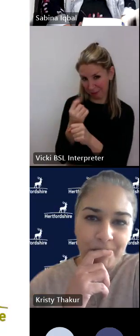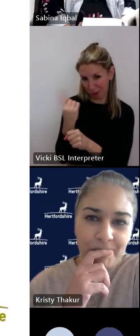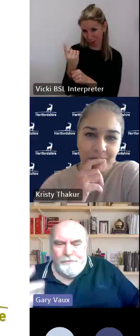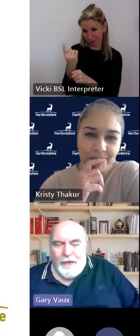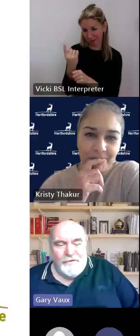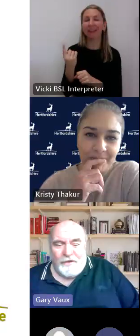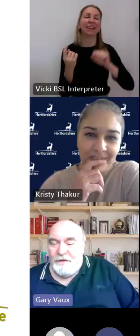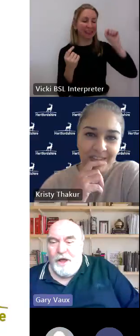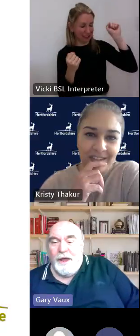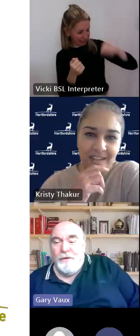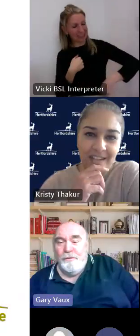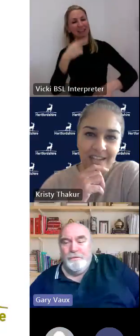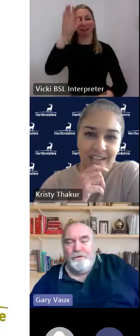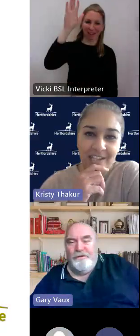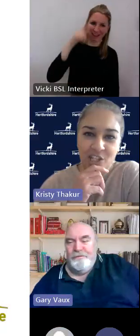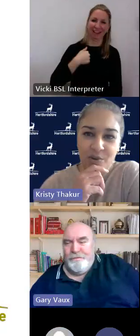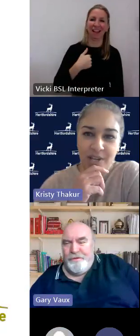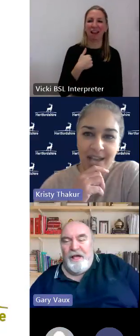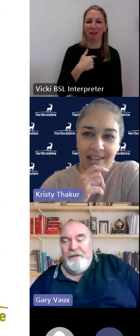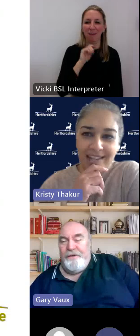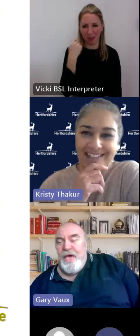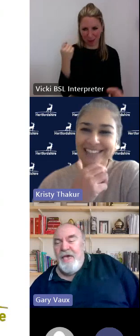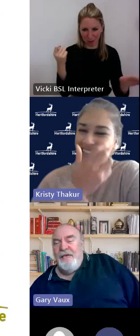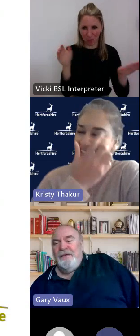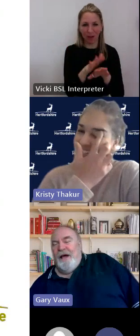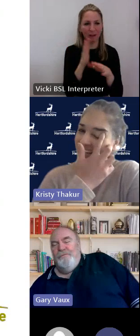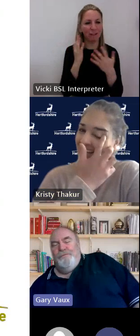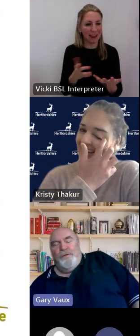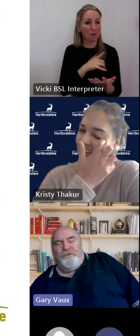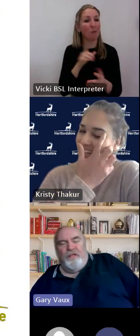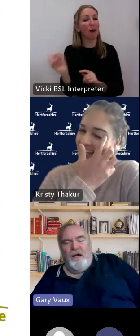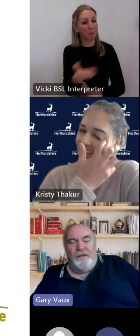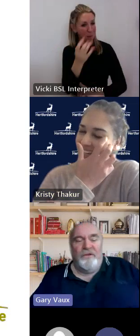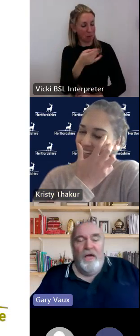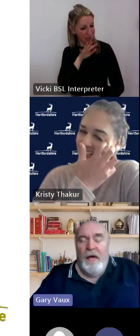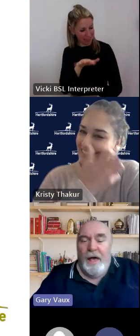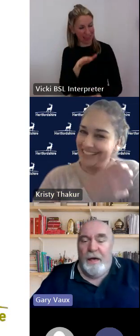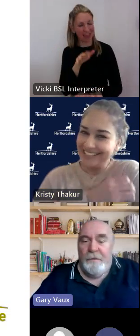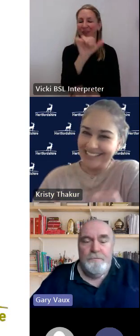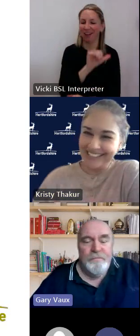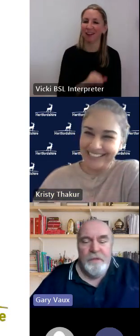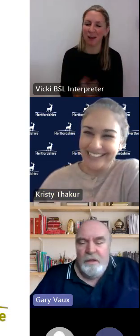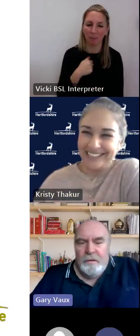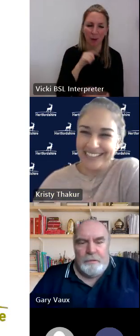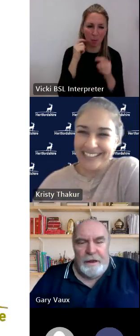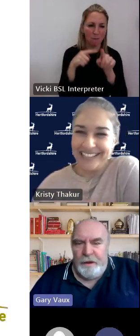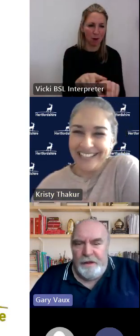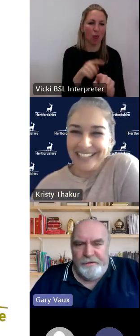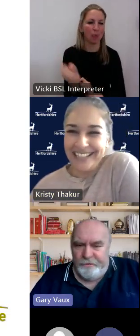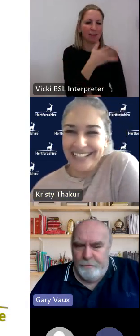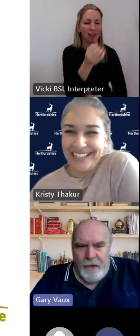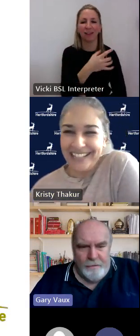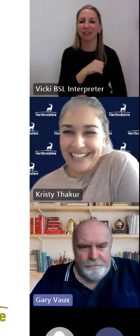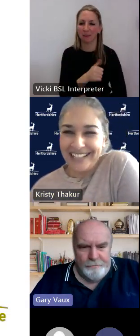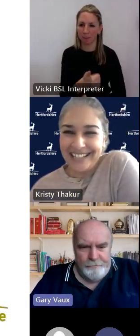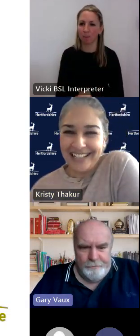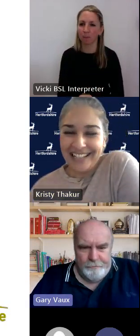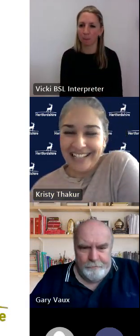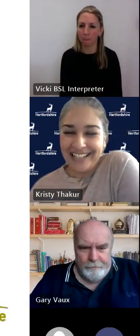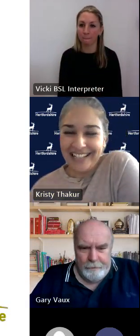It's me. Yes, I can go now. Is it you again? The slides are there. I follow the slides. Click, please,